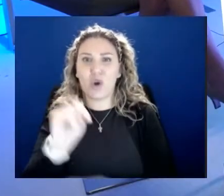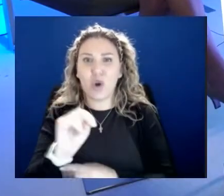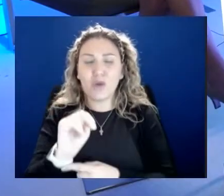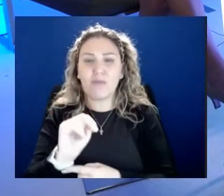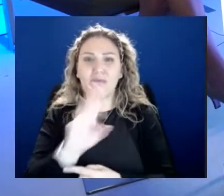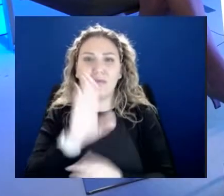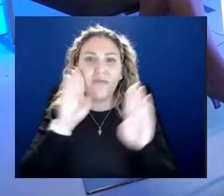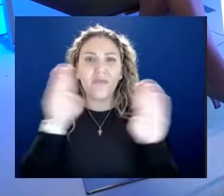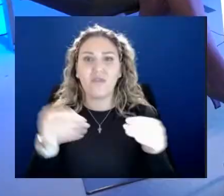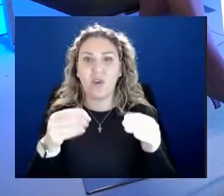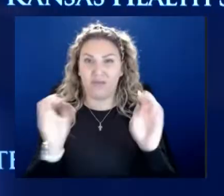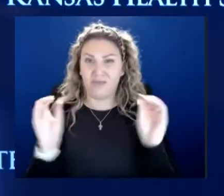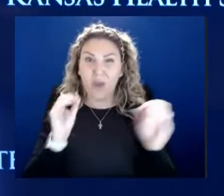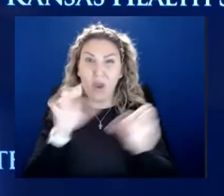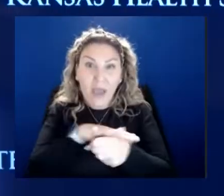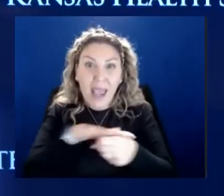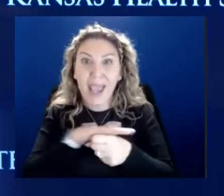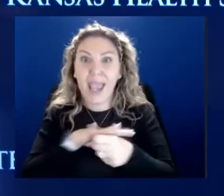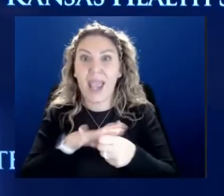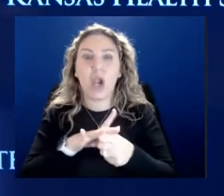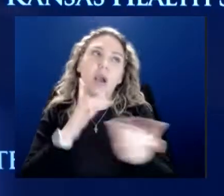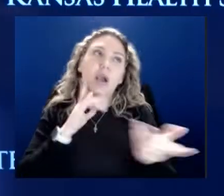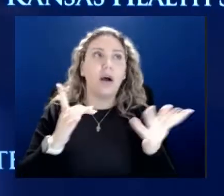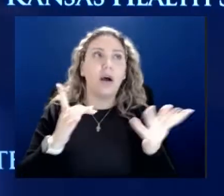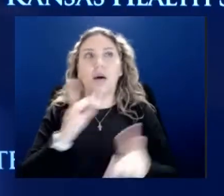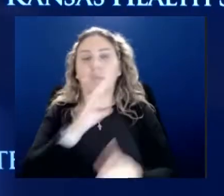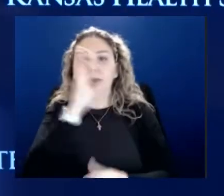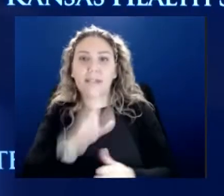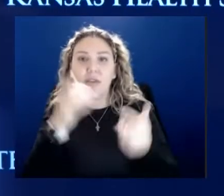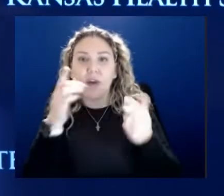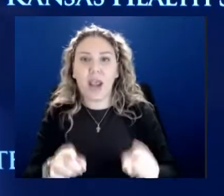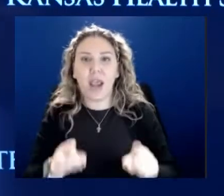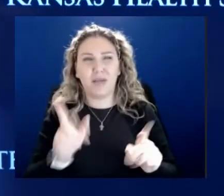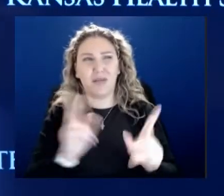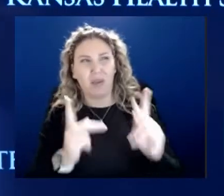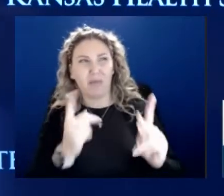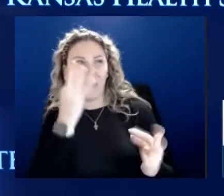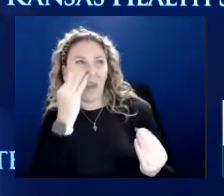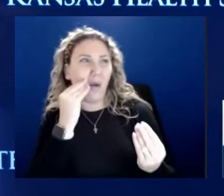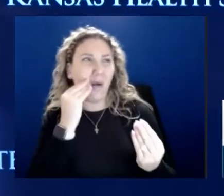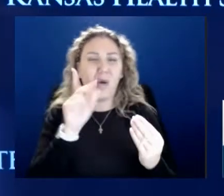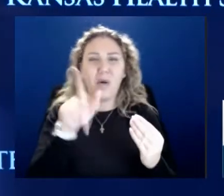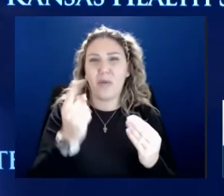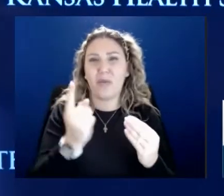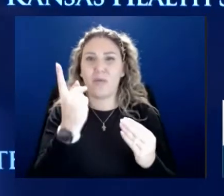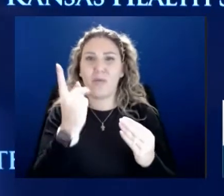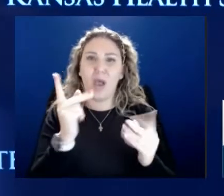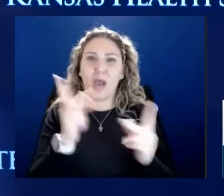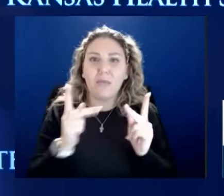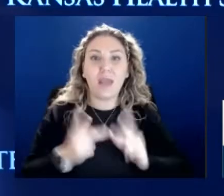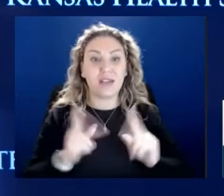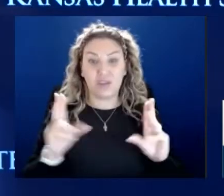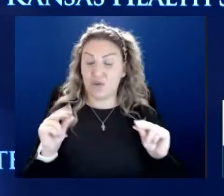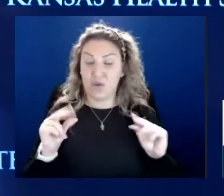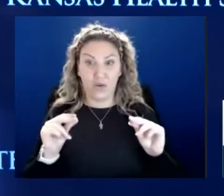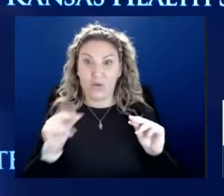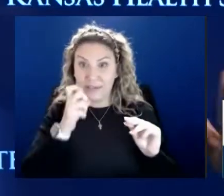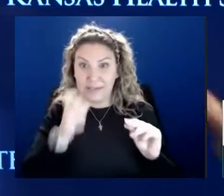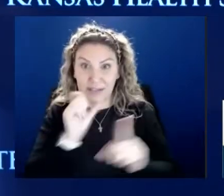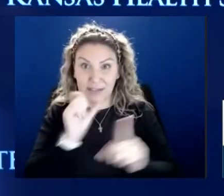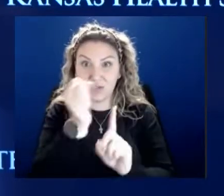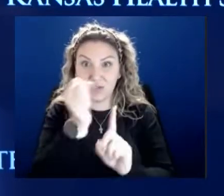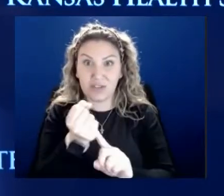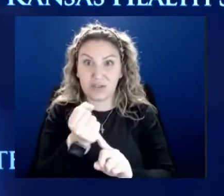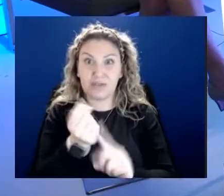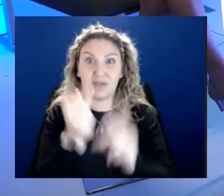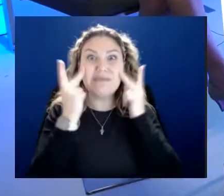immune. No, I think we think about certain things happening only in one pocket, and that's no longer the case. I think things happen everywhere.